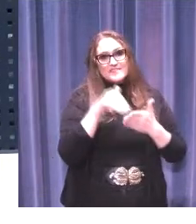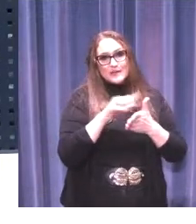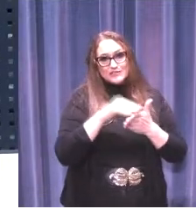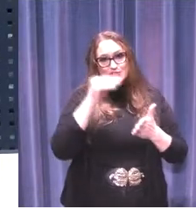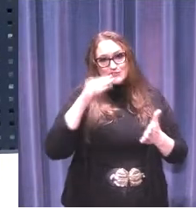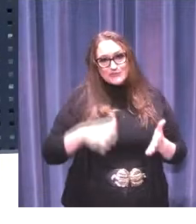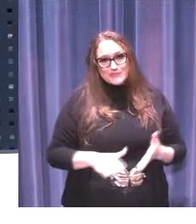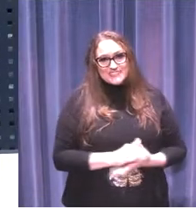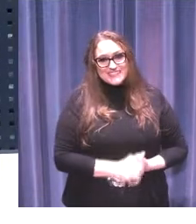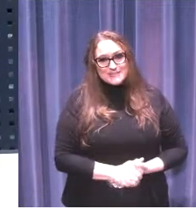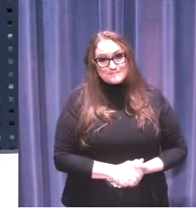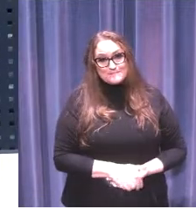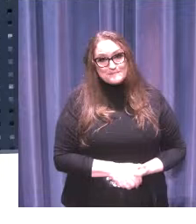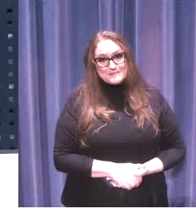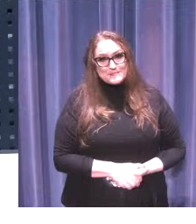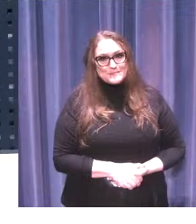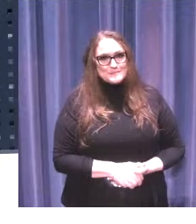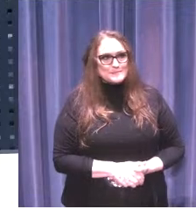students.